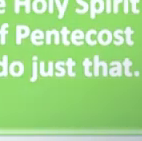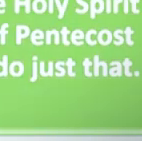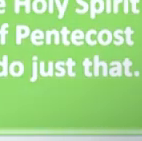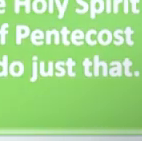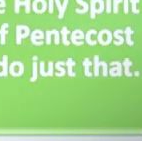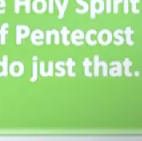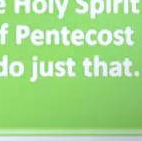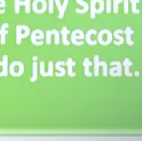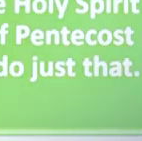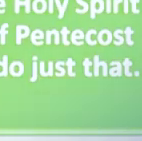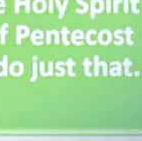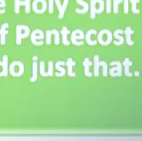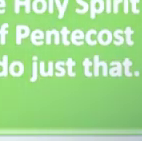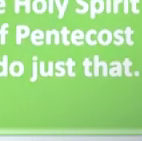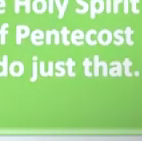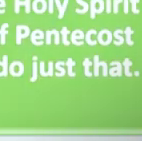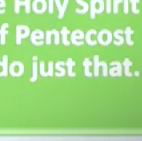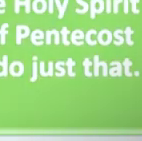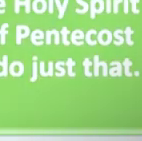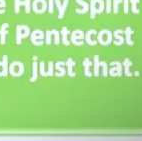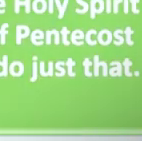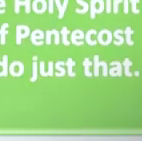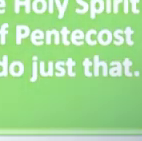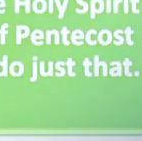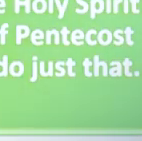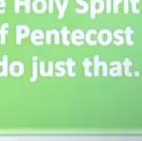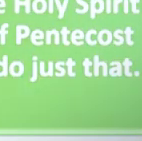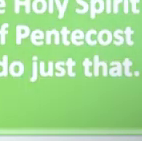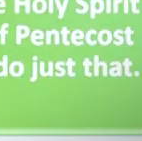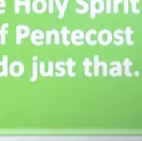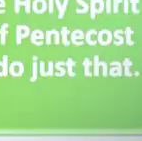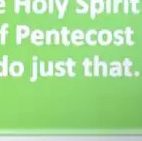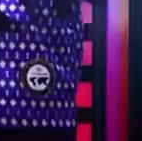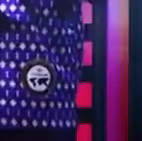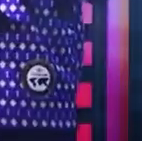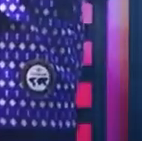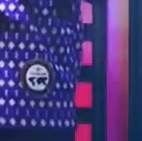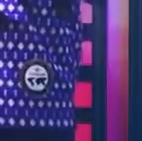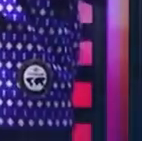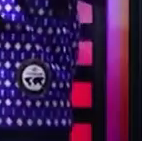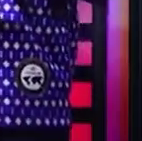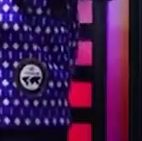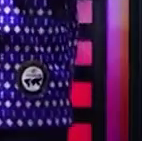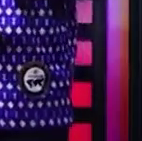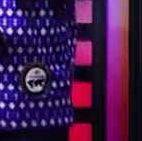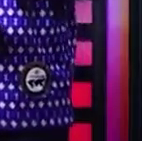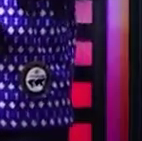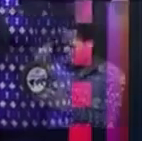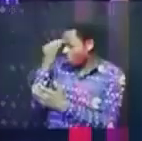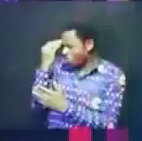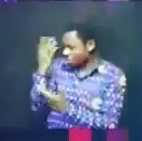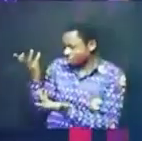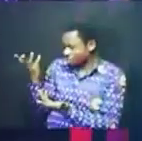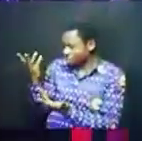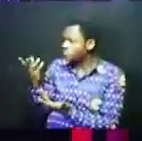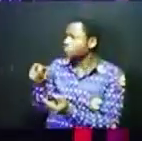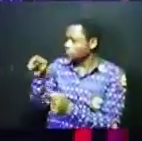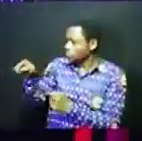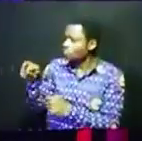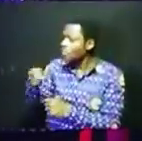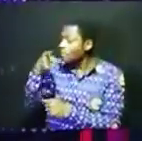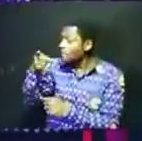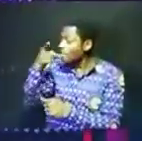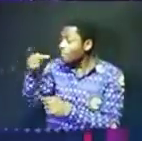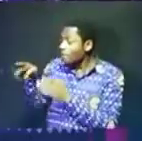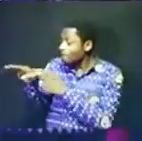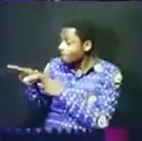that. How do I know it? We go back to our most powerful Pentecostal scripture. Acts chapter 1,